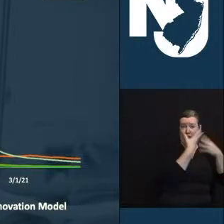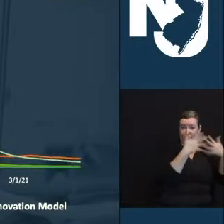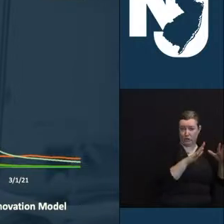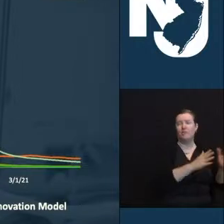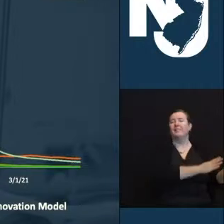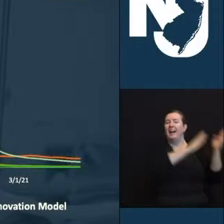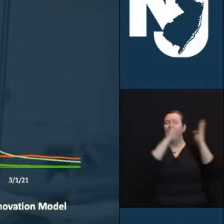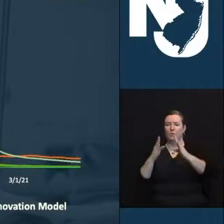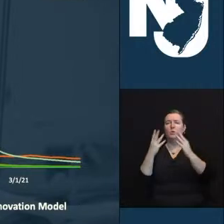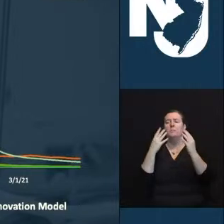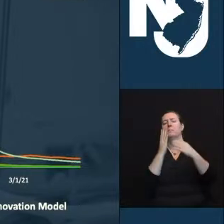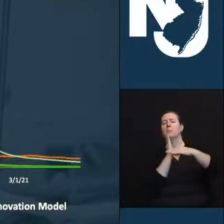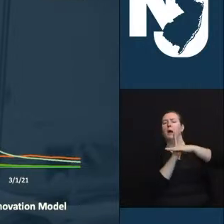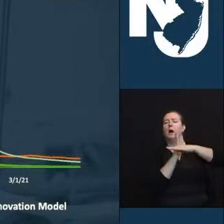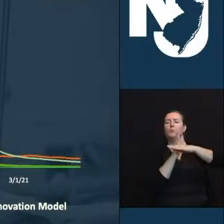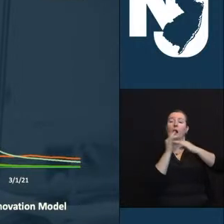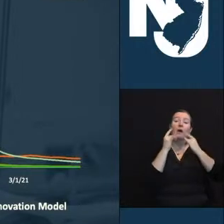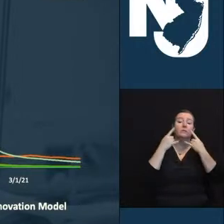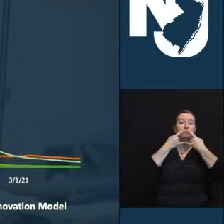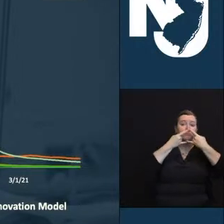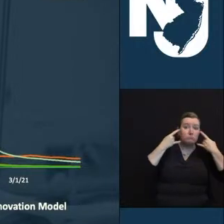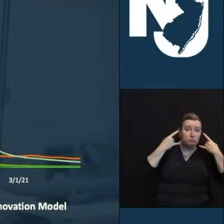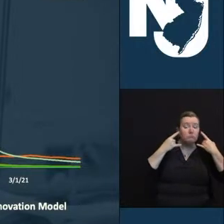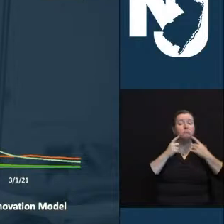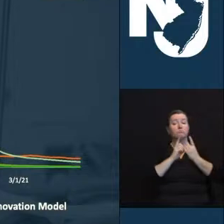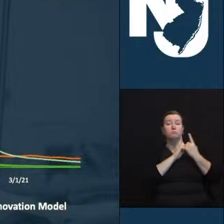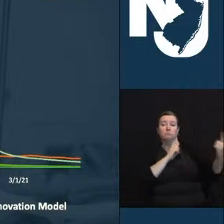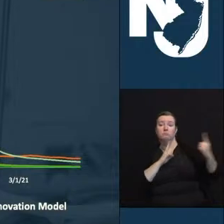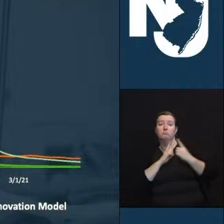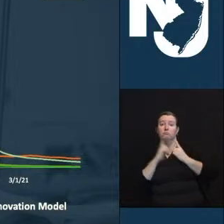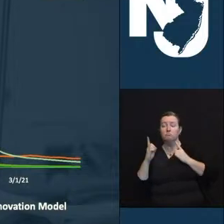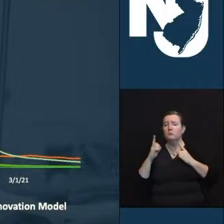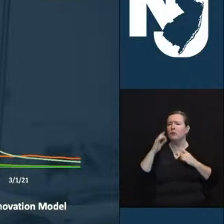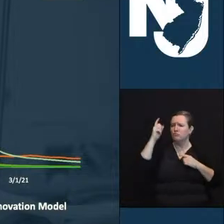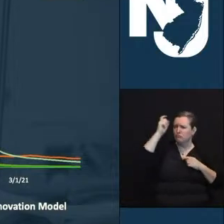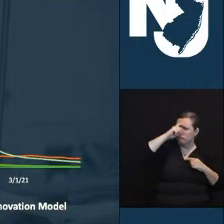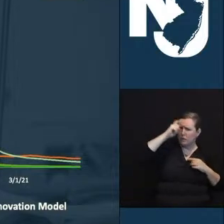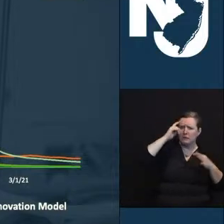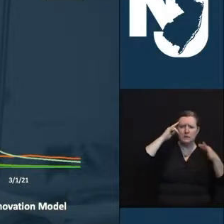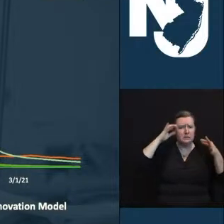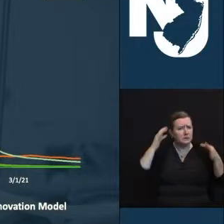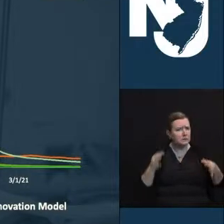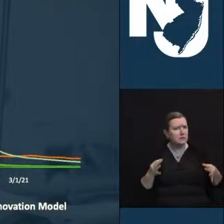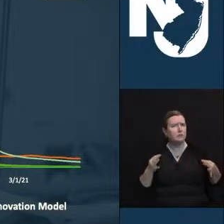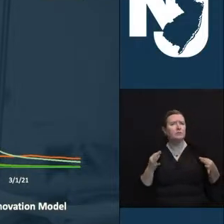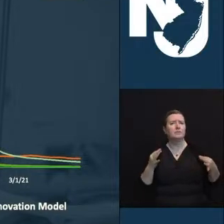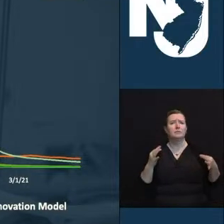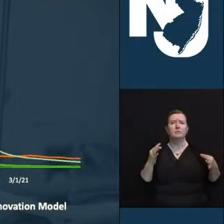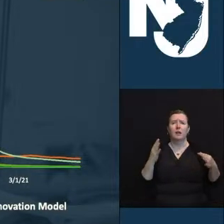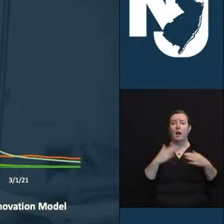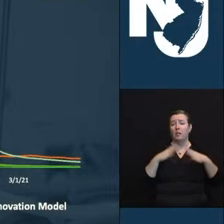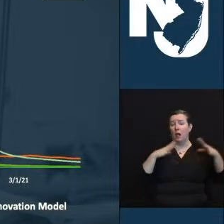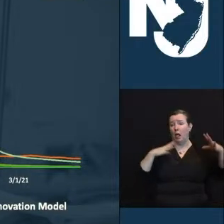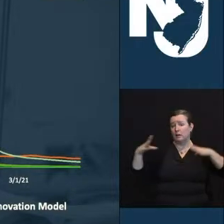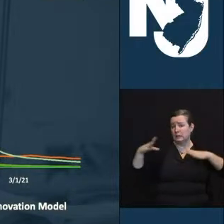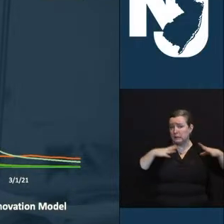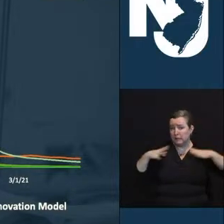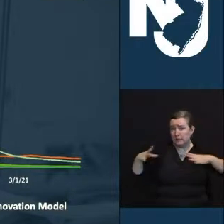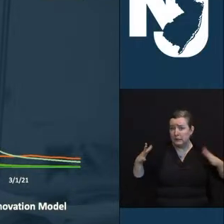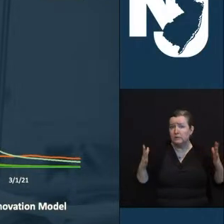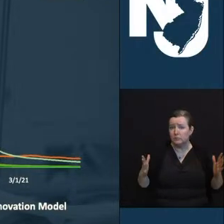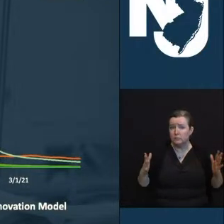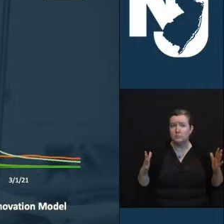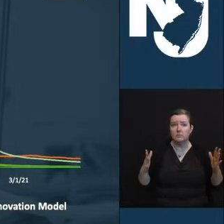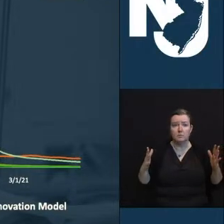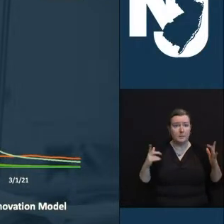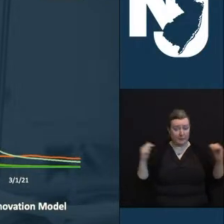common sense and smart decision-making throughout the holidays to stay among our immediate households and not take part